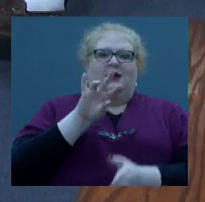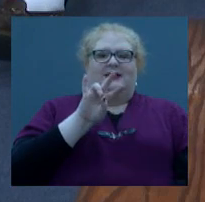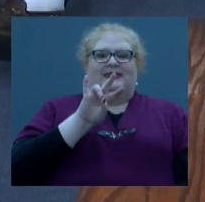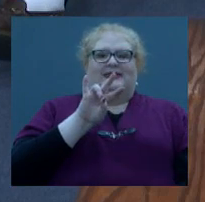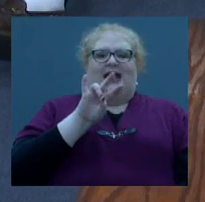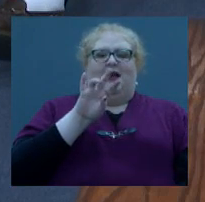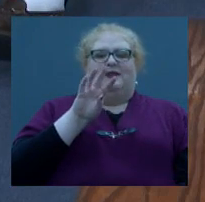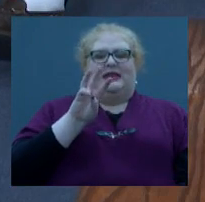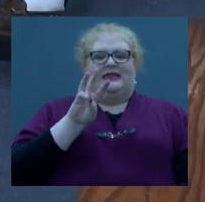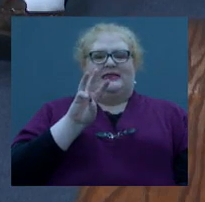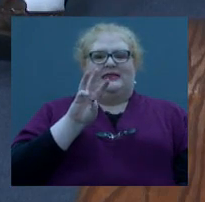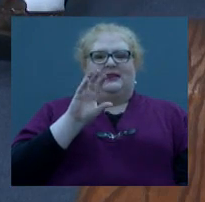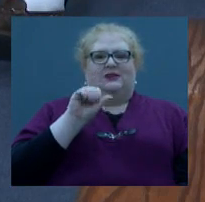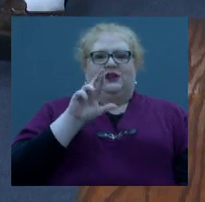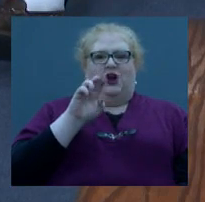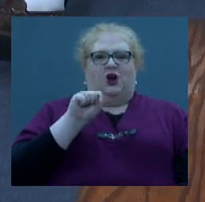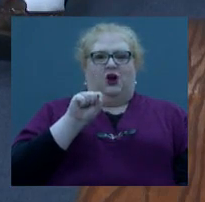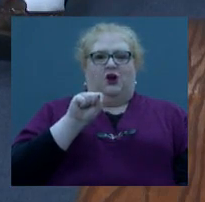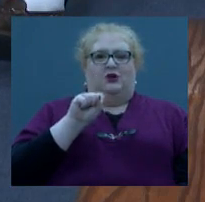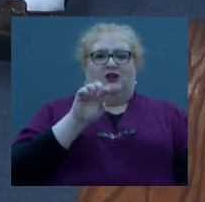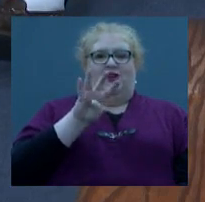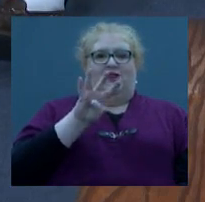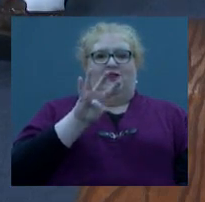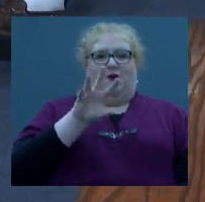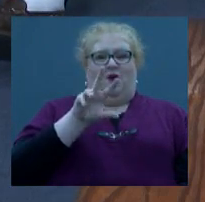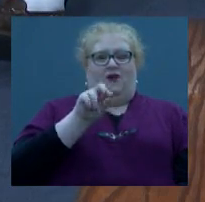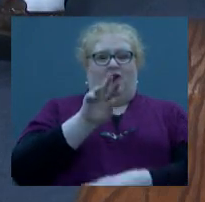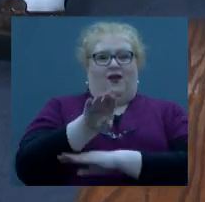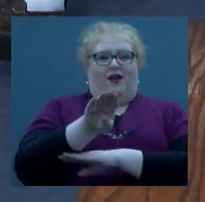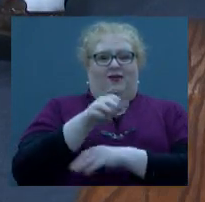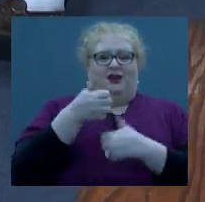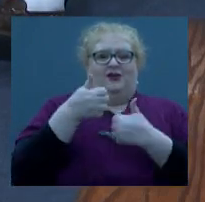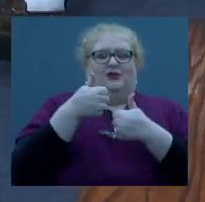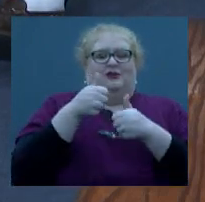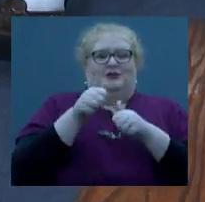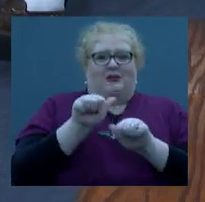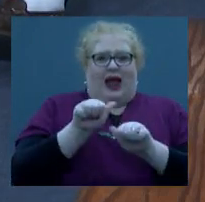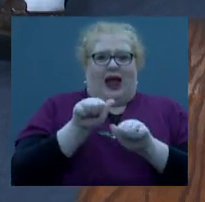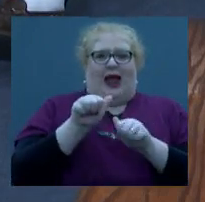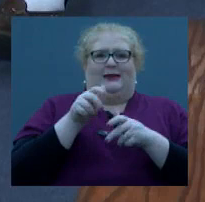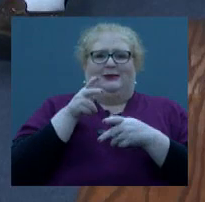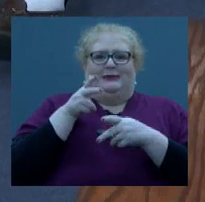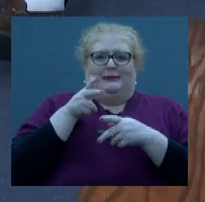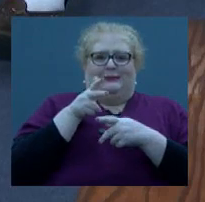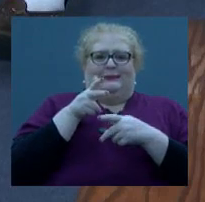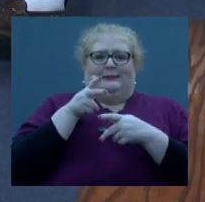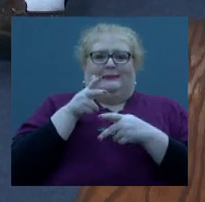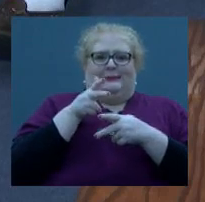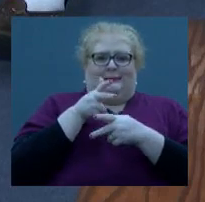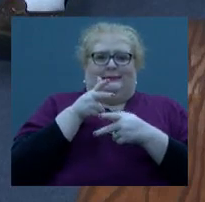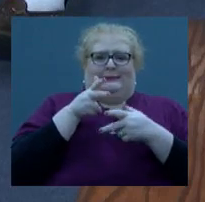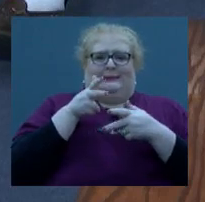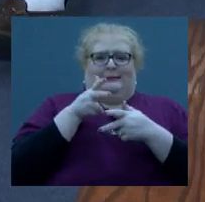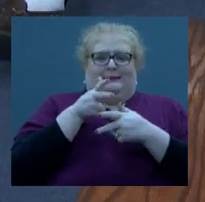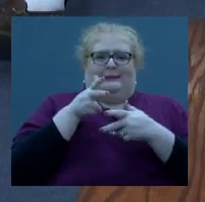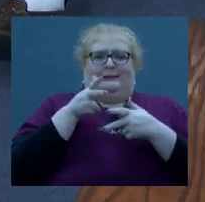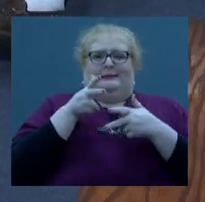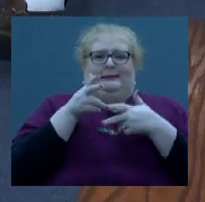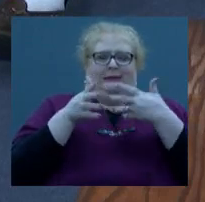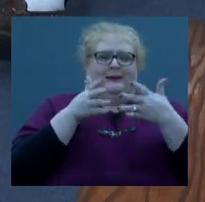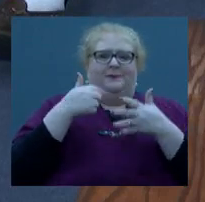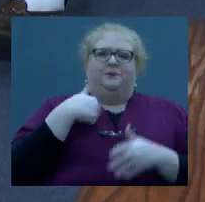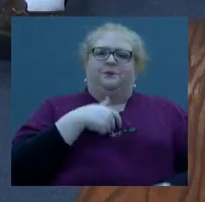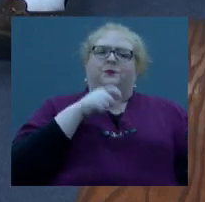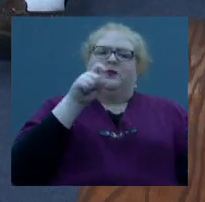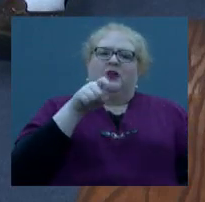76 cars at 4:30 in the afternoon trying to get through that intersection. We need a new paradigm.